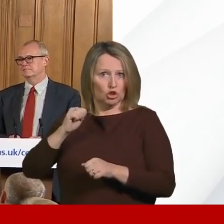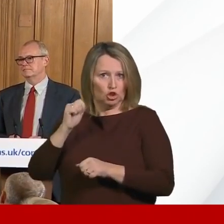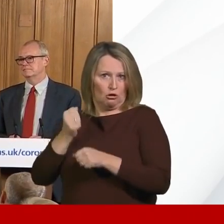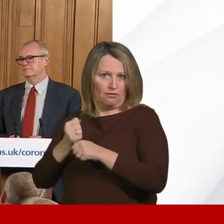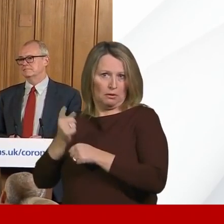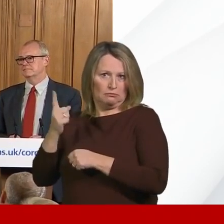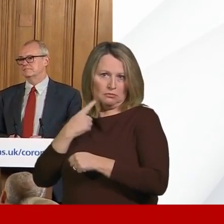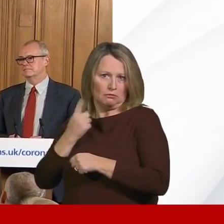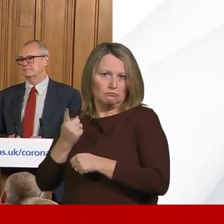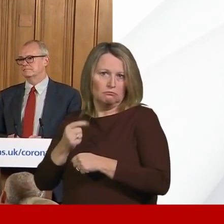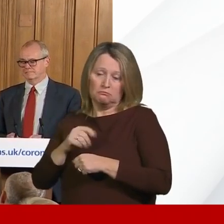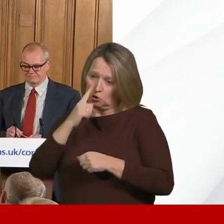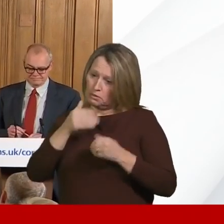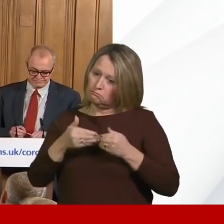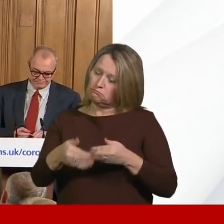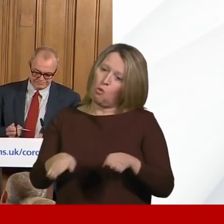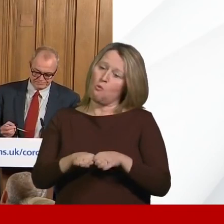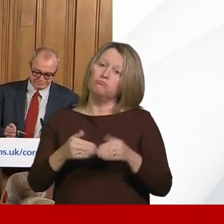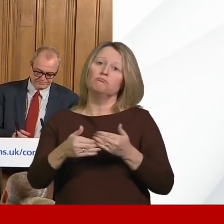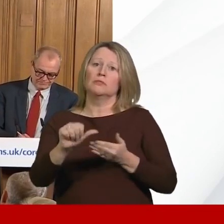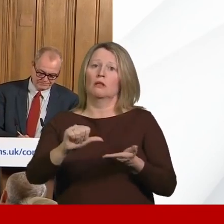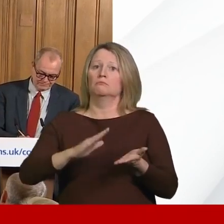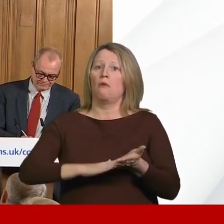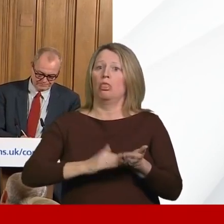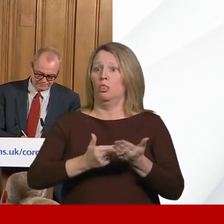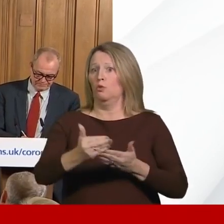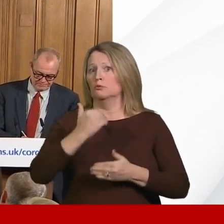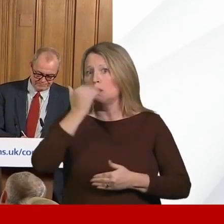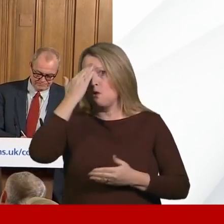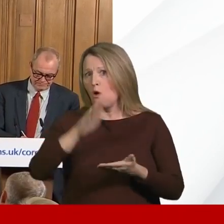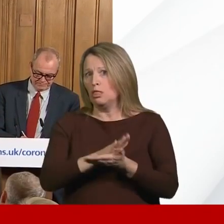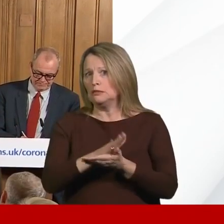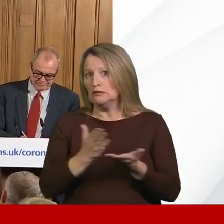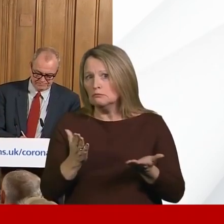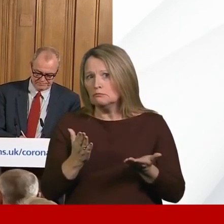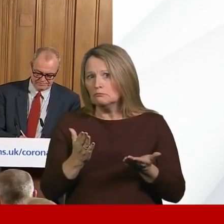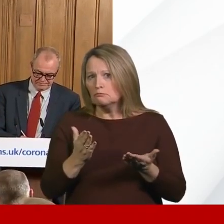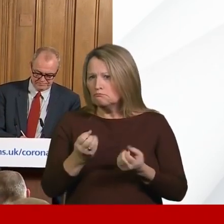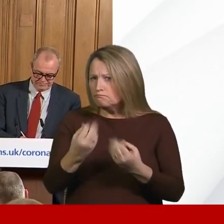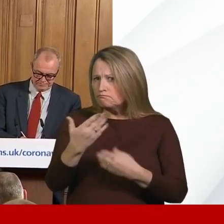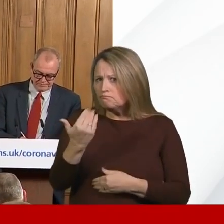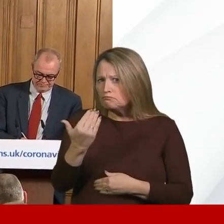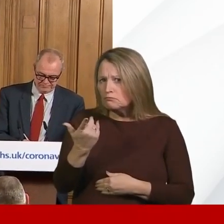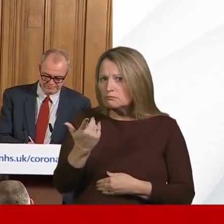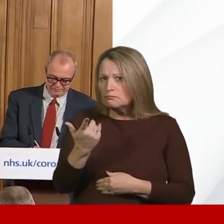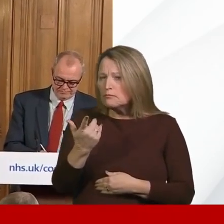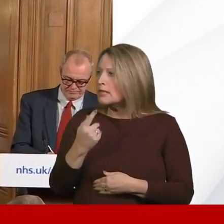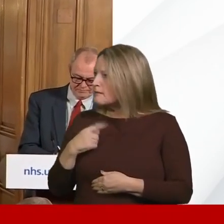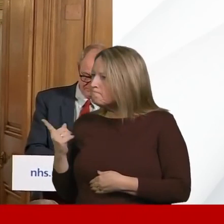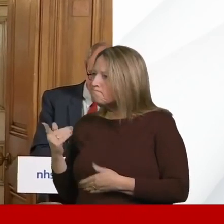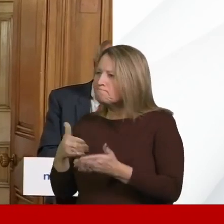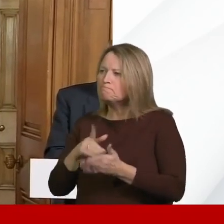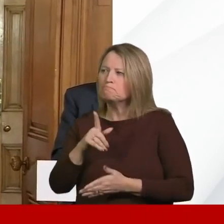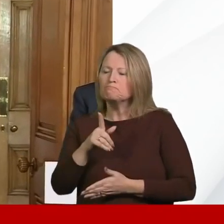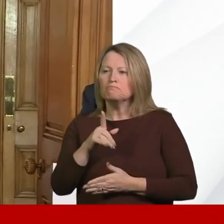are they safe places for any child or any member of staff? Well, on the duration,